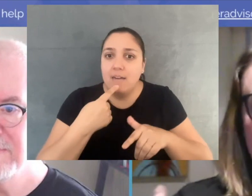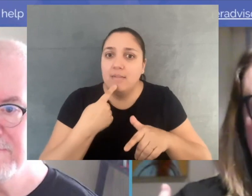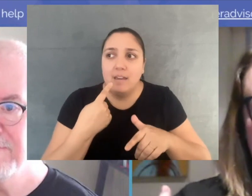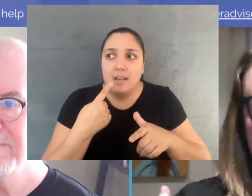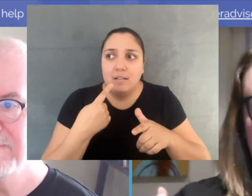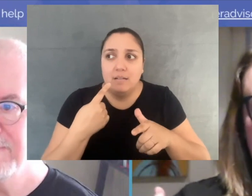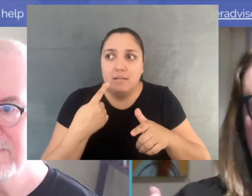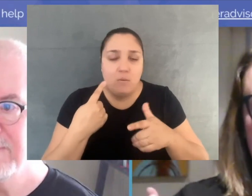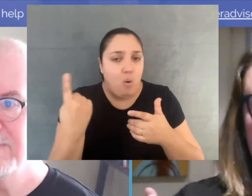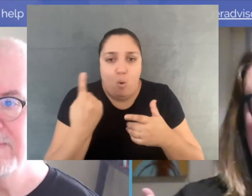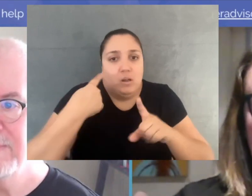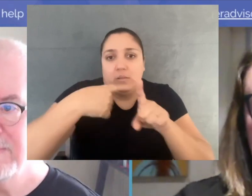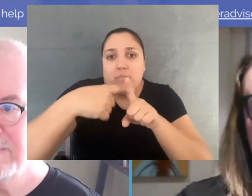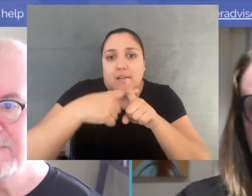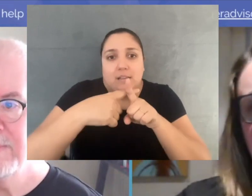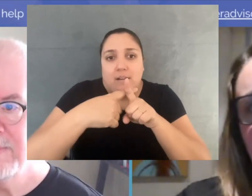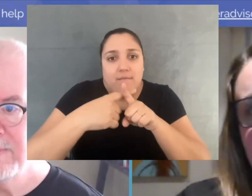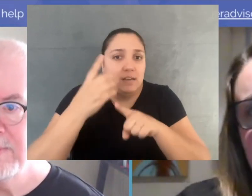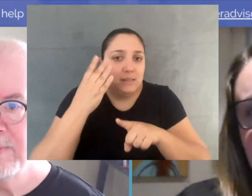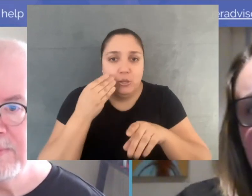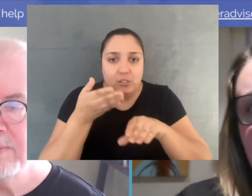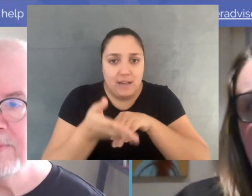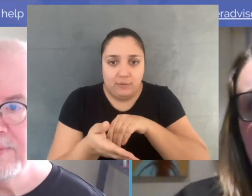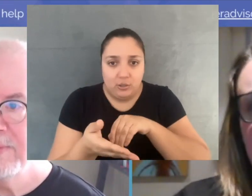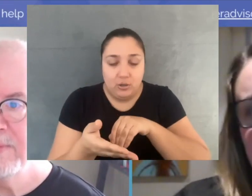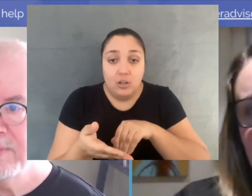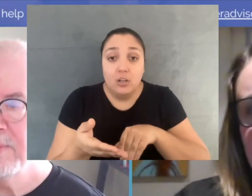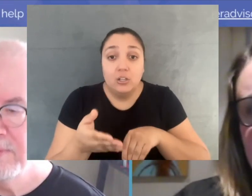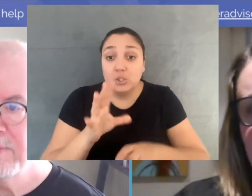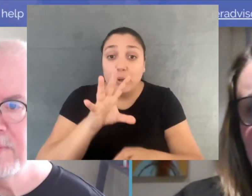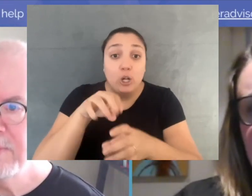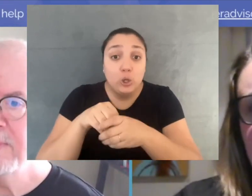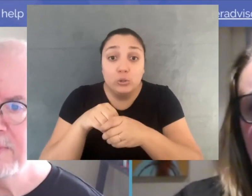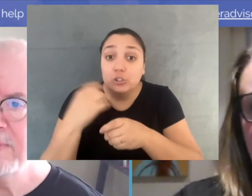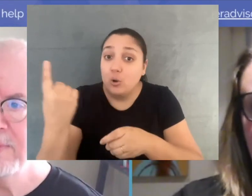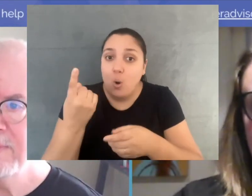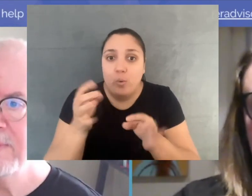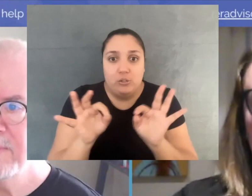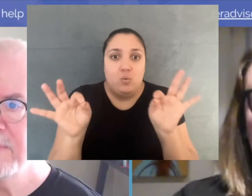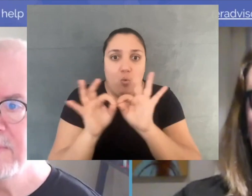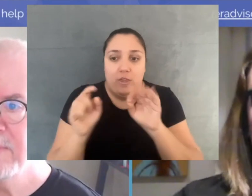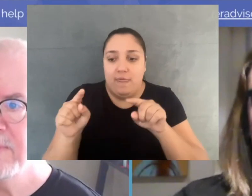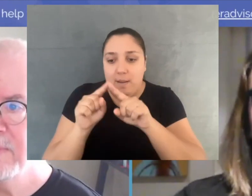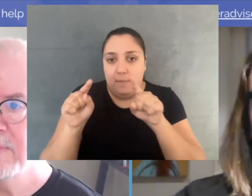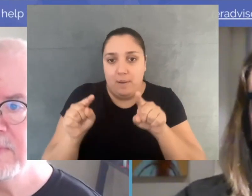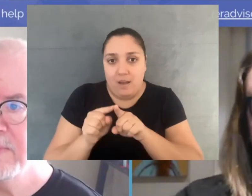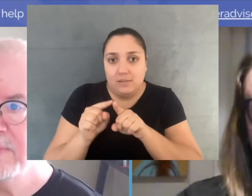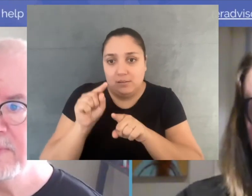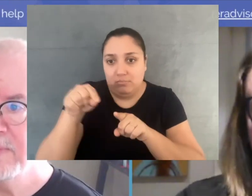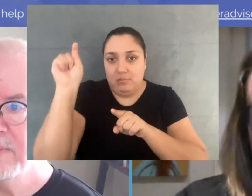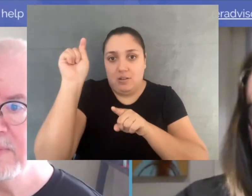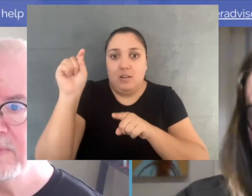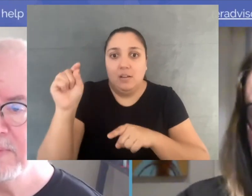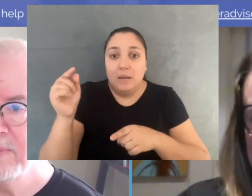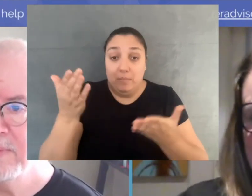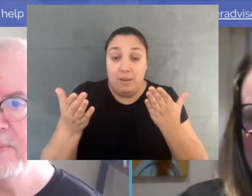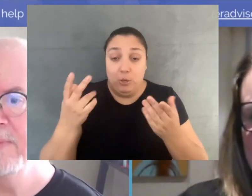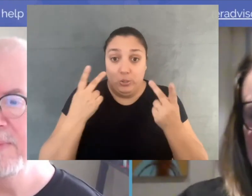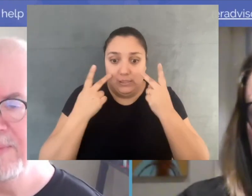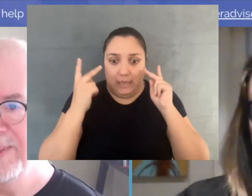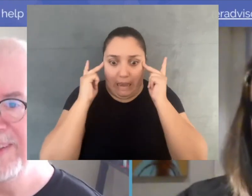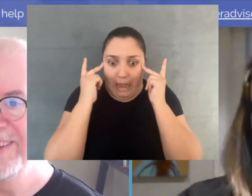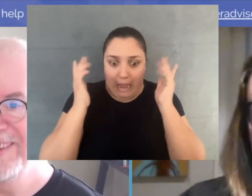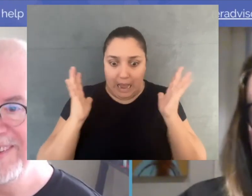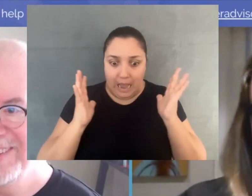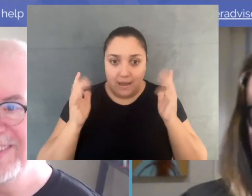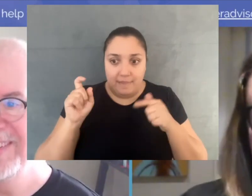and come back to me and had anything but positive experiences after. So the inclusion was always worth that checkbox.